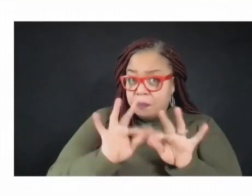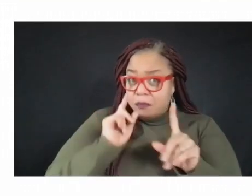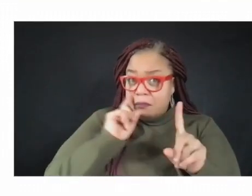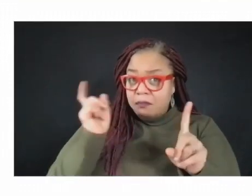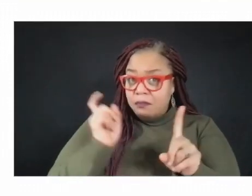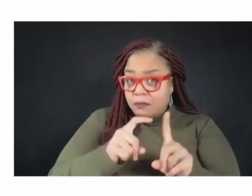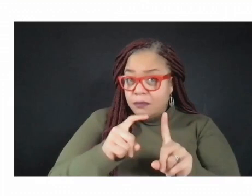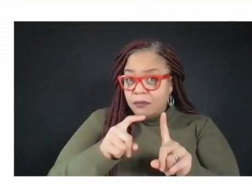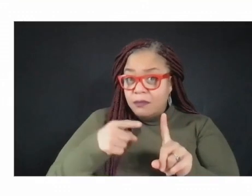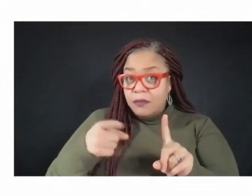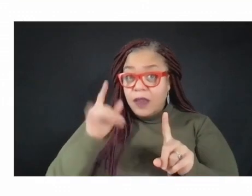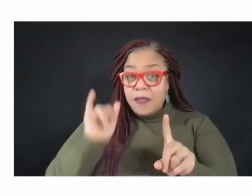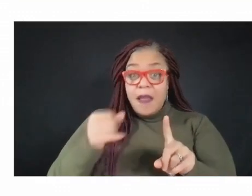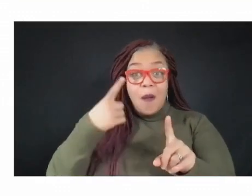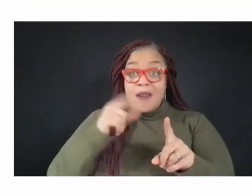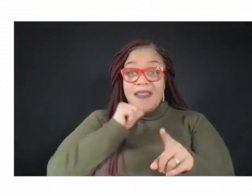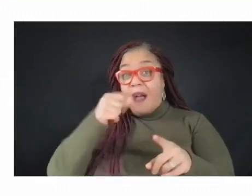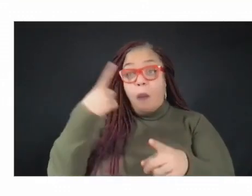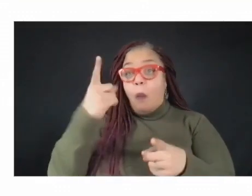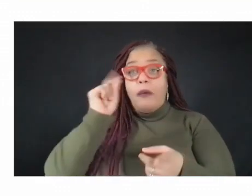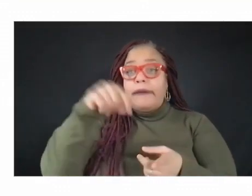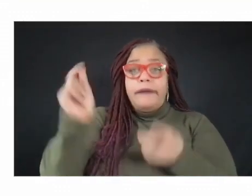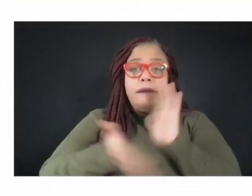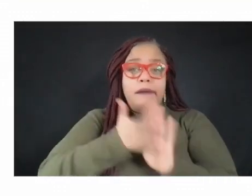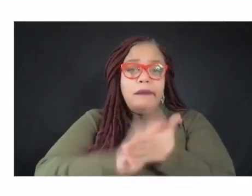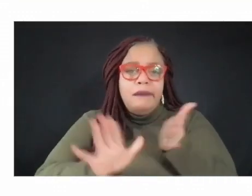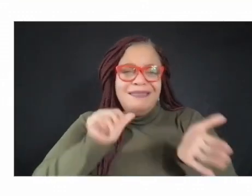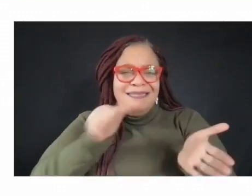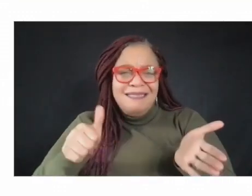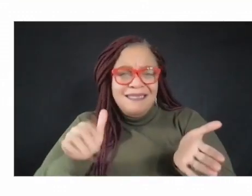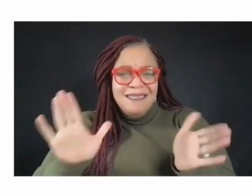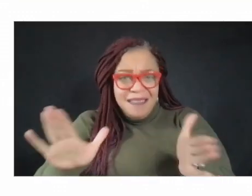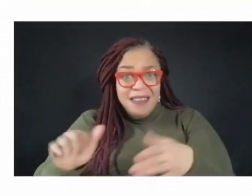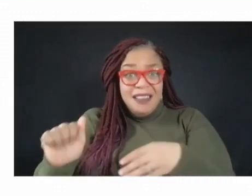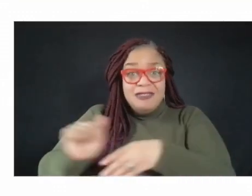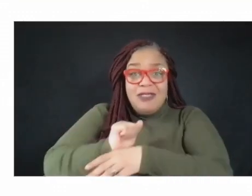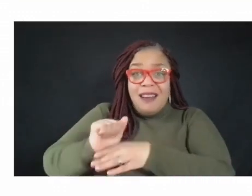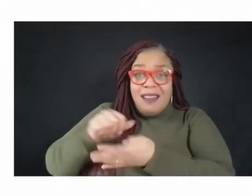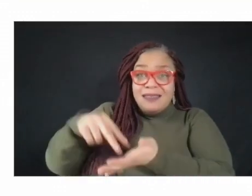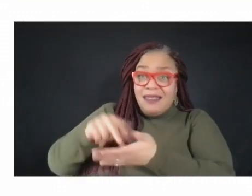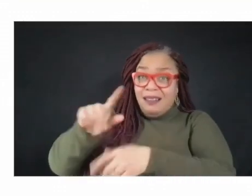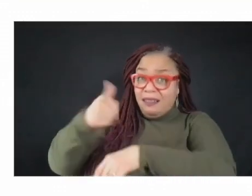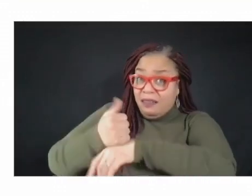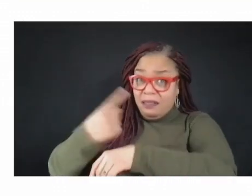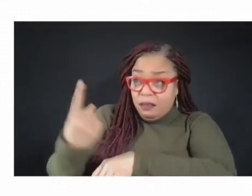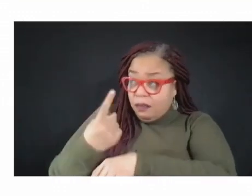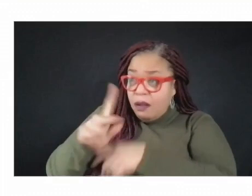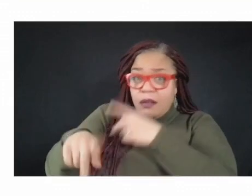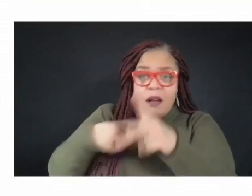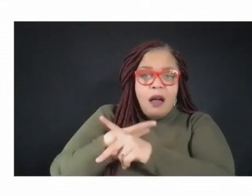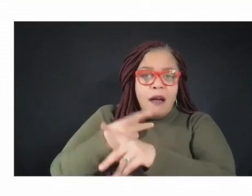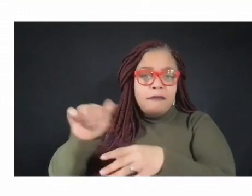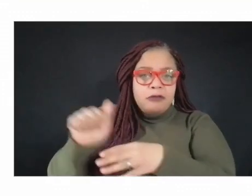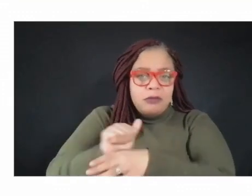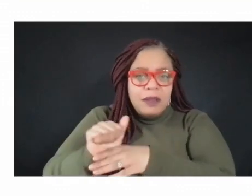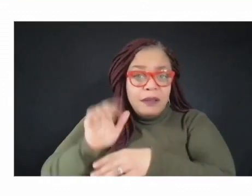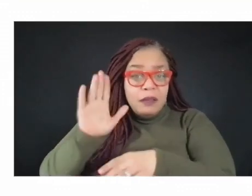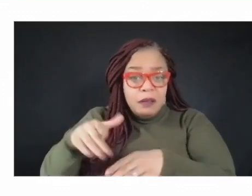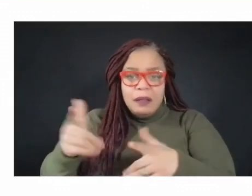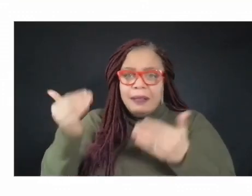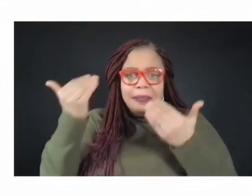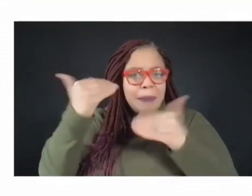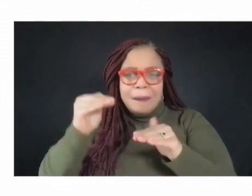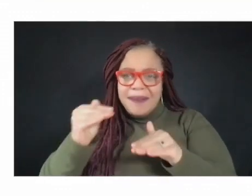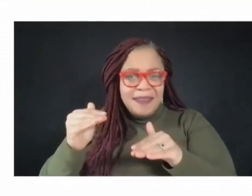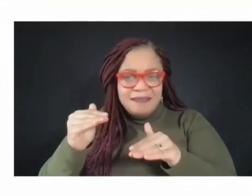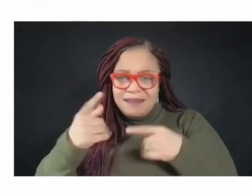trainings, have limited effectiveness in terms of actually impacting how people do their